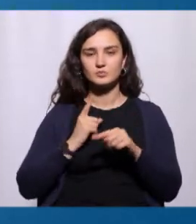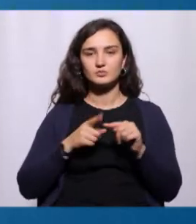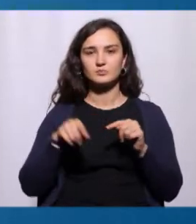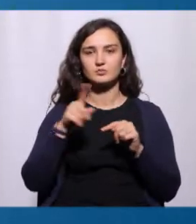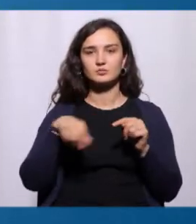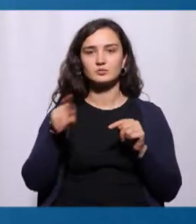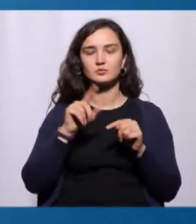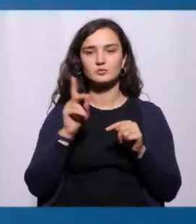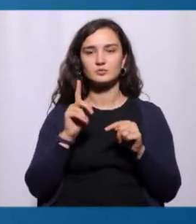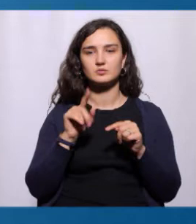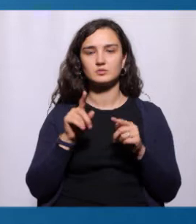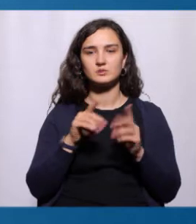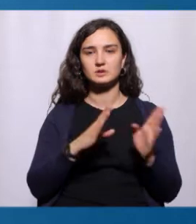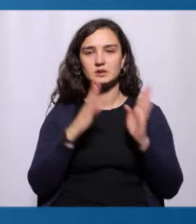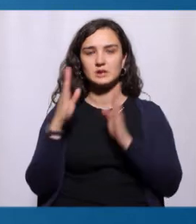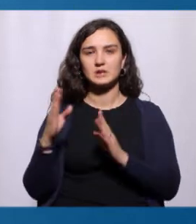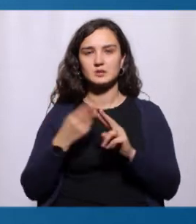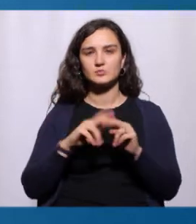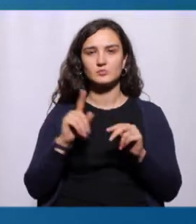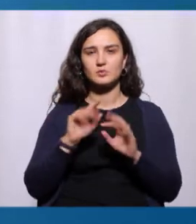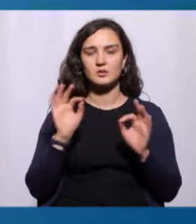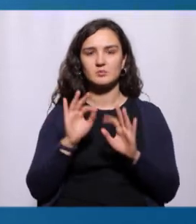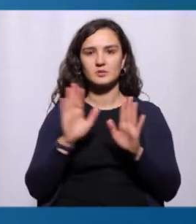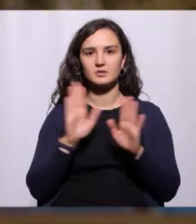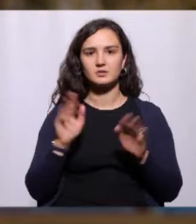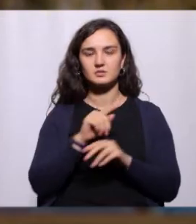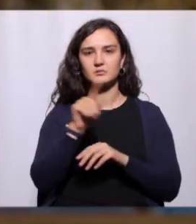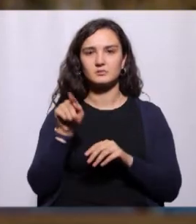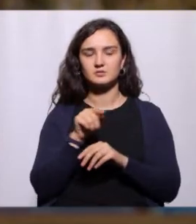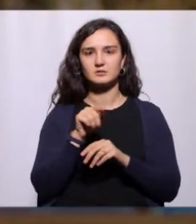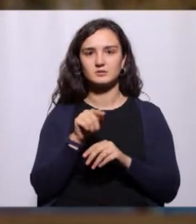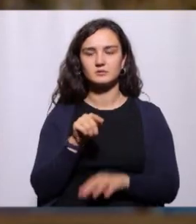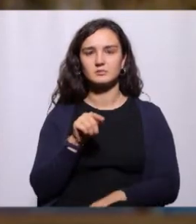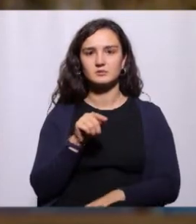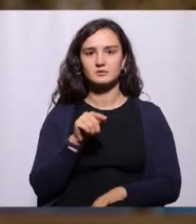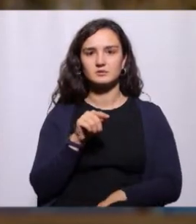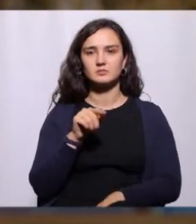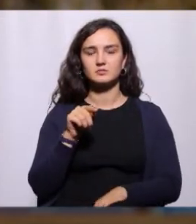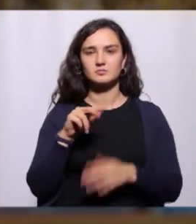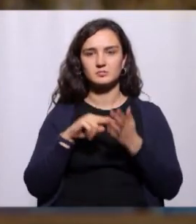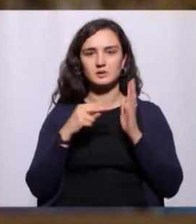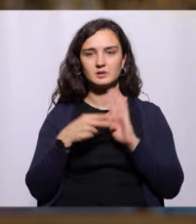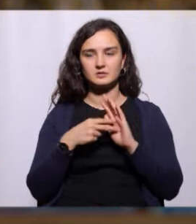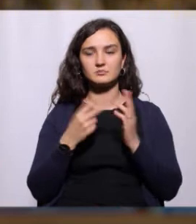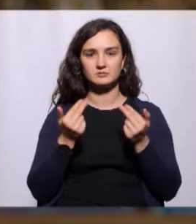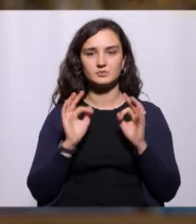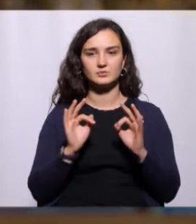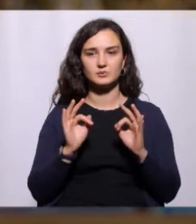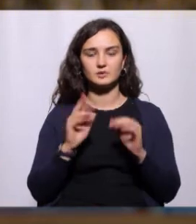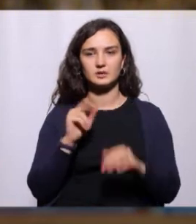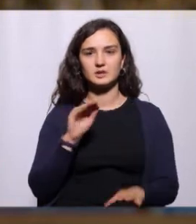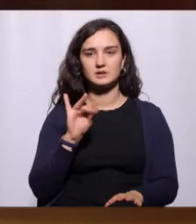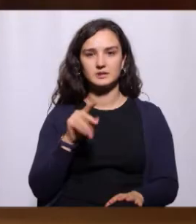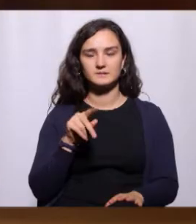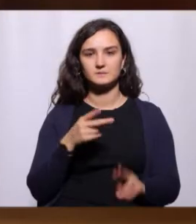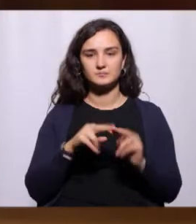you will encounter delays because not everything runs according to plan. Absolutely right, Mr.